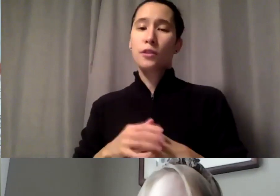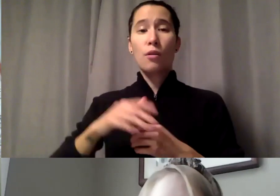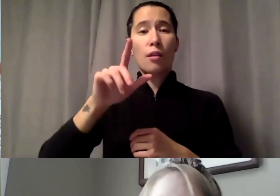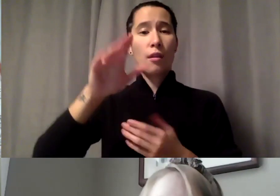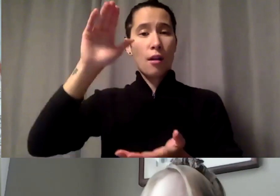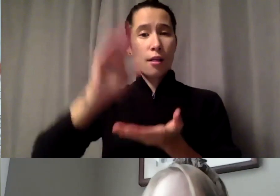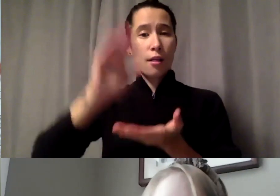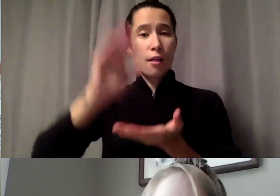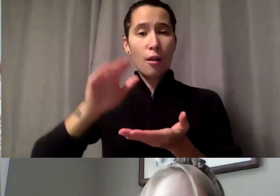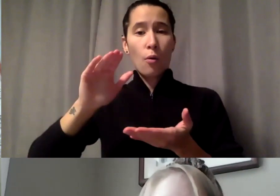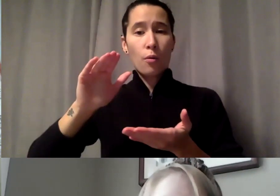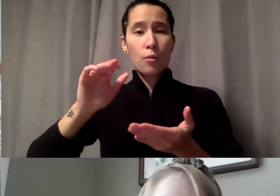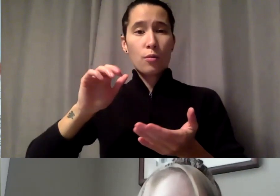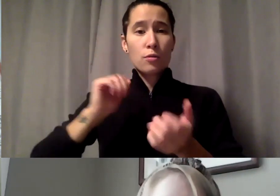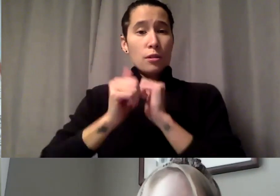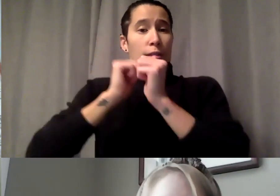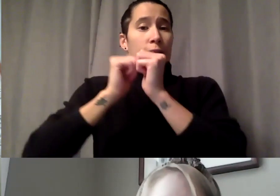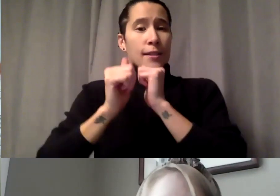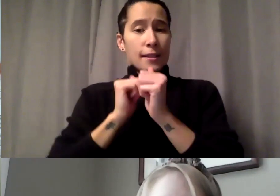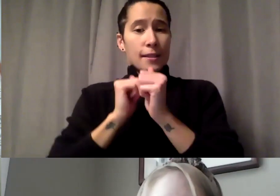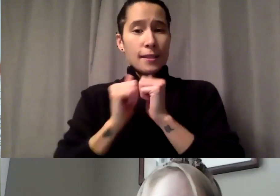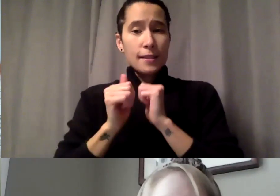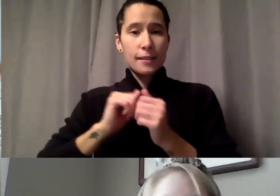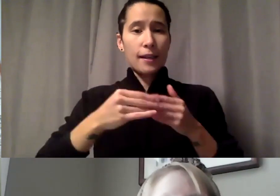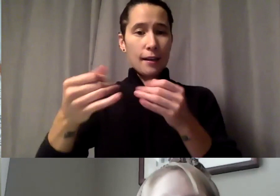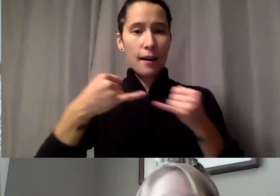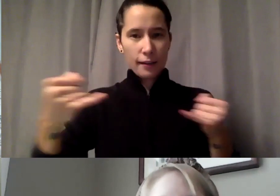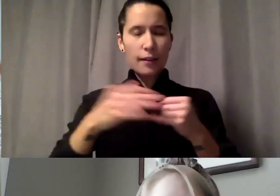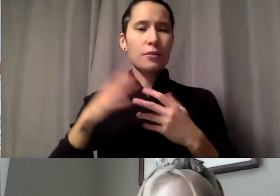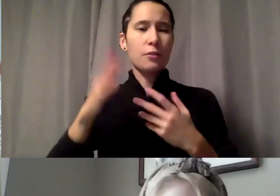fitness guidelines are also posted on our website, so you can refer to those.